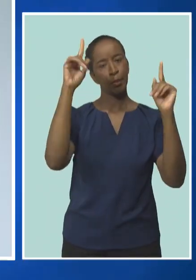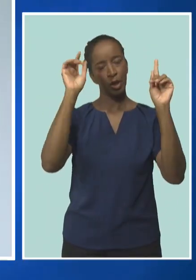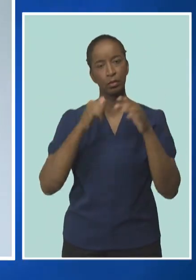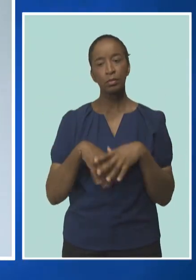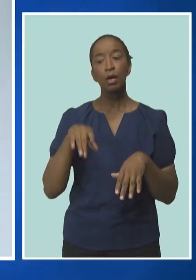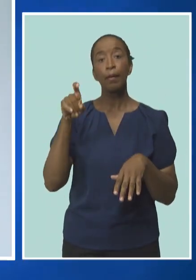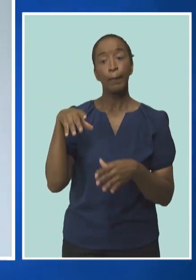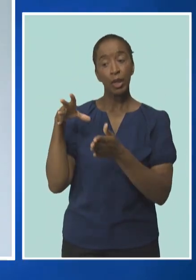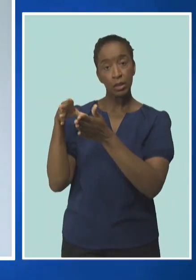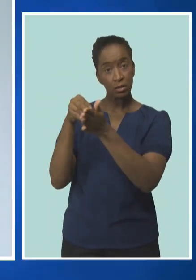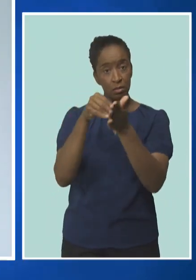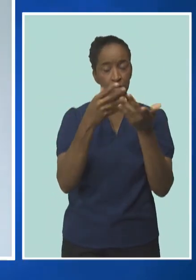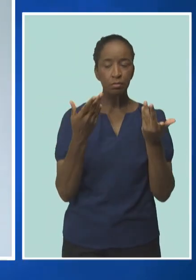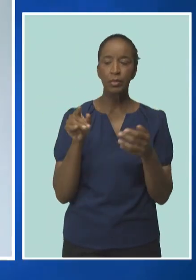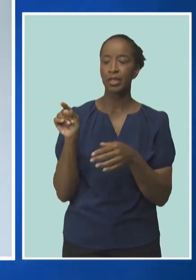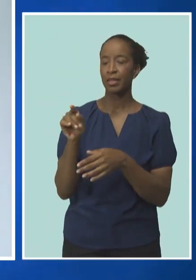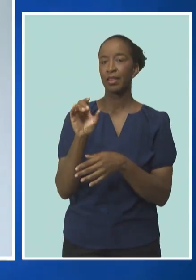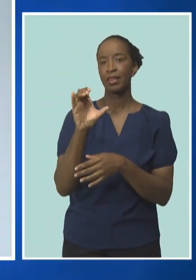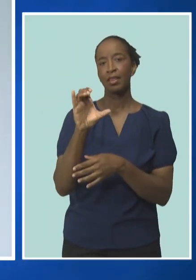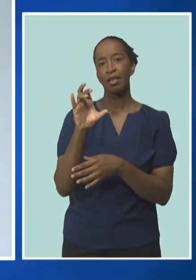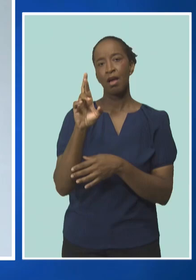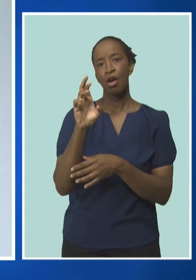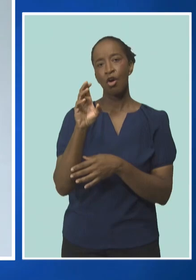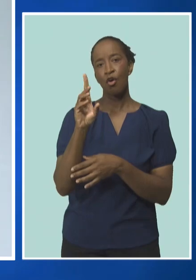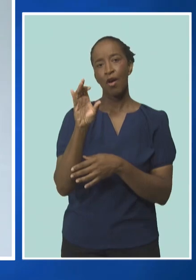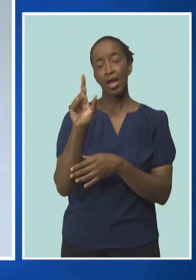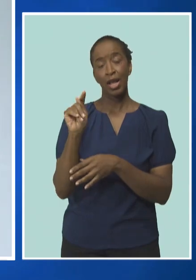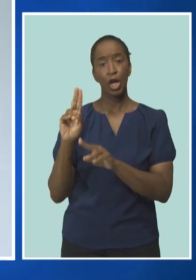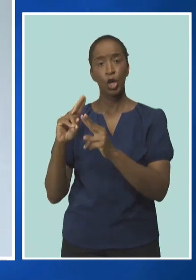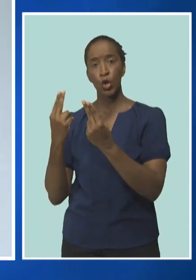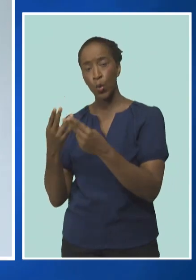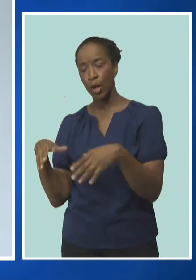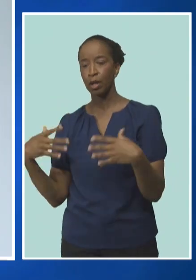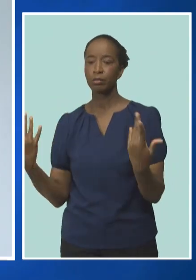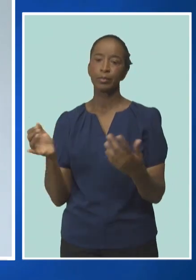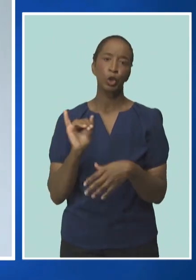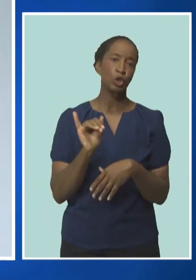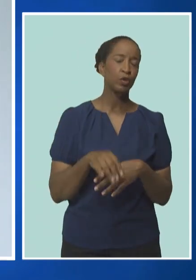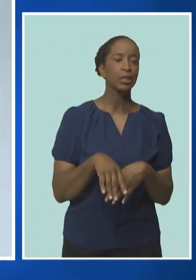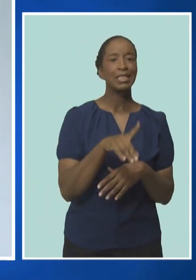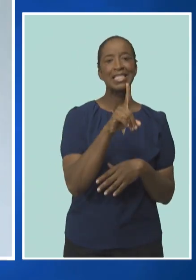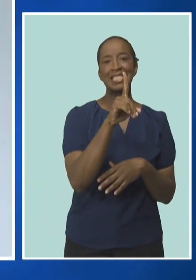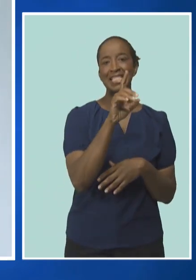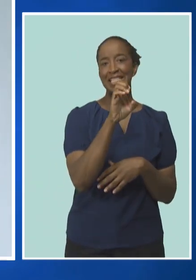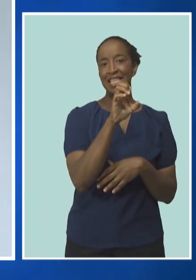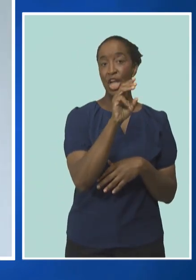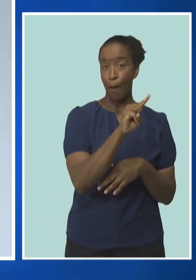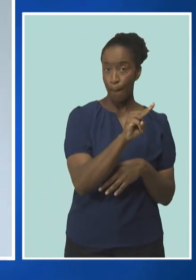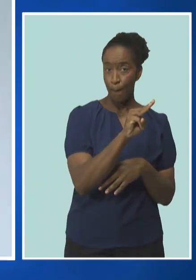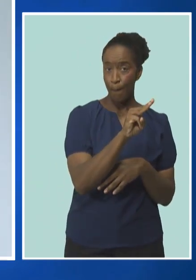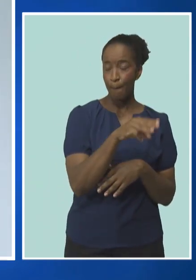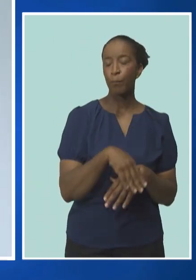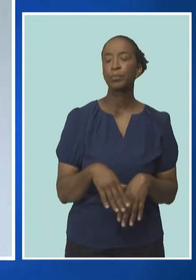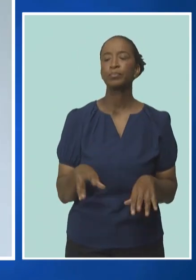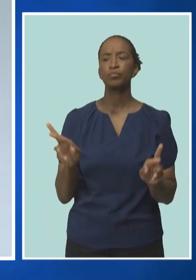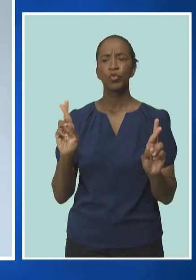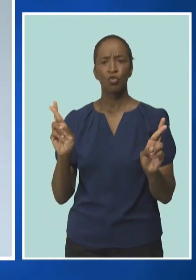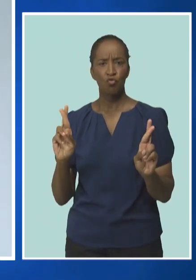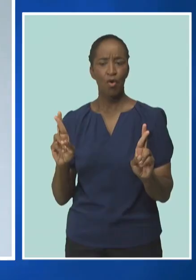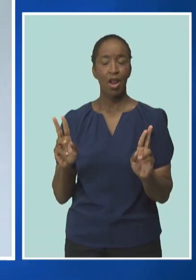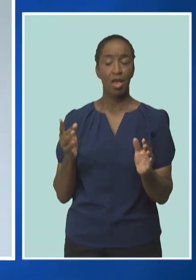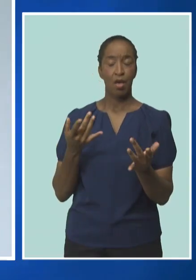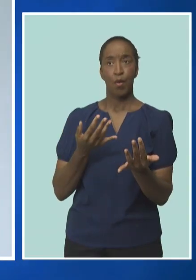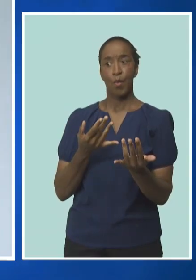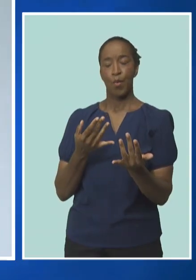from your credit unions and your insurance and of course the EM on what to do before the impact of any major